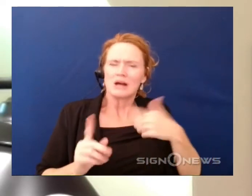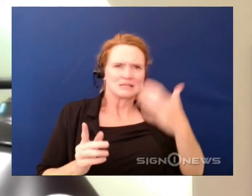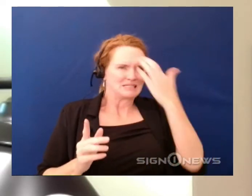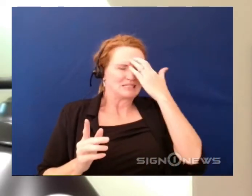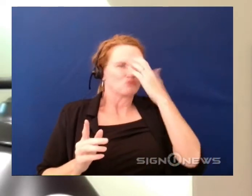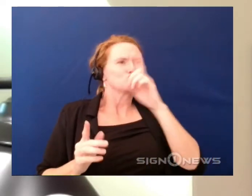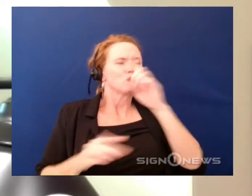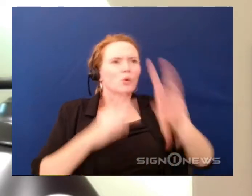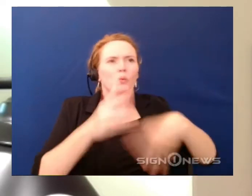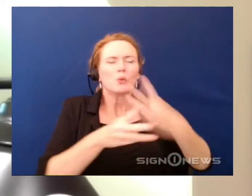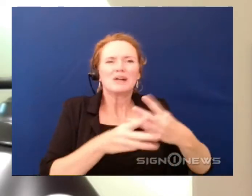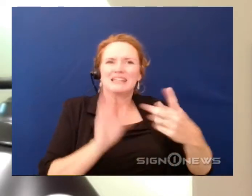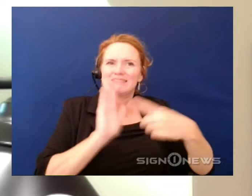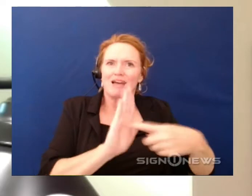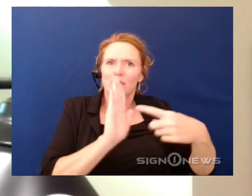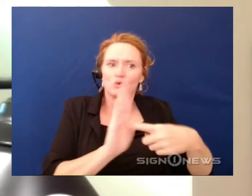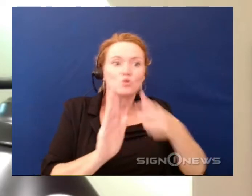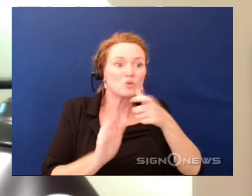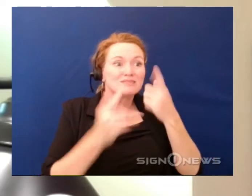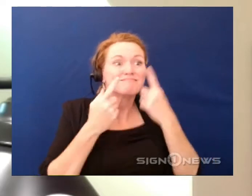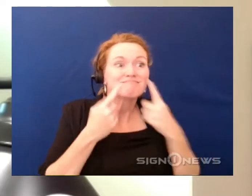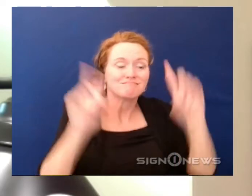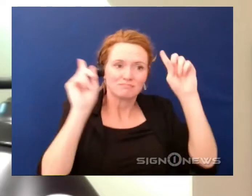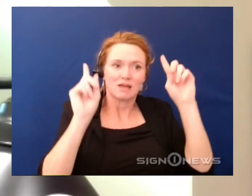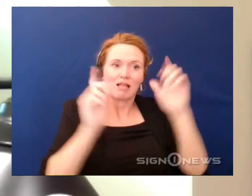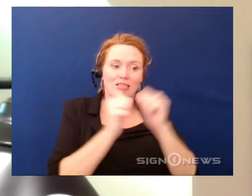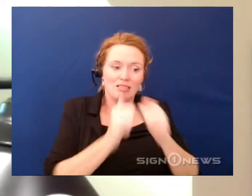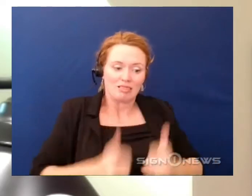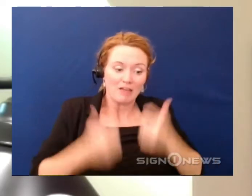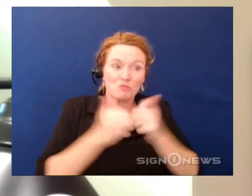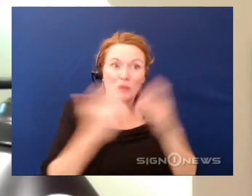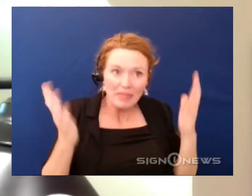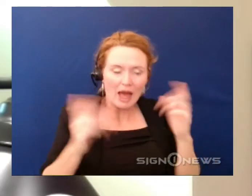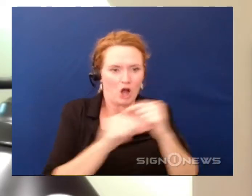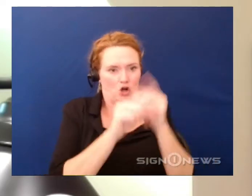types of disabilities who have successfully experienced life without a guardianship.